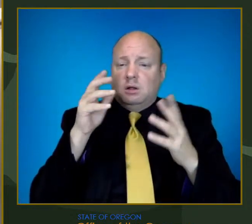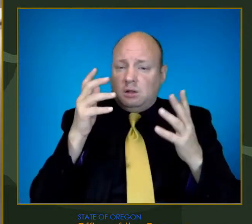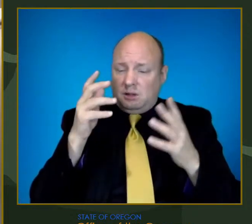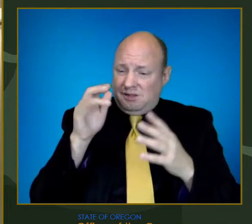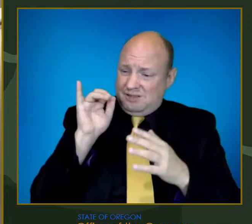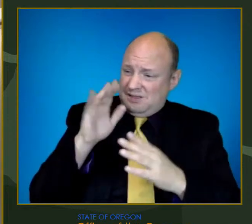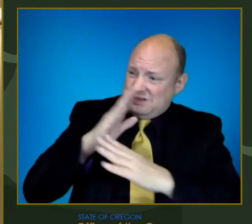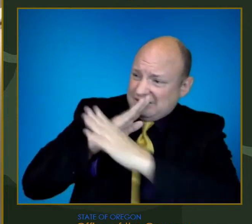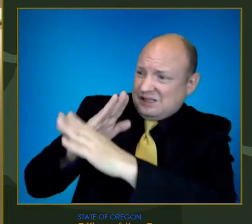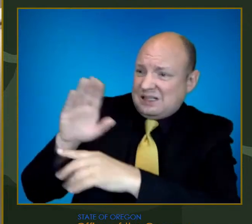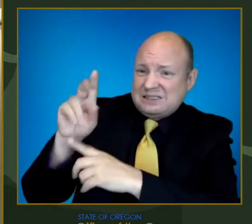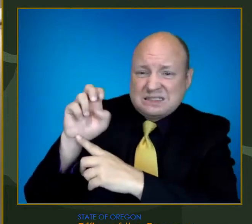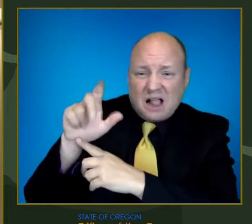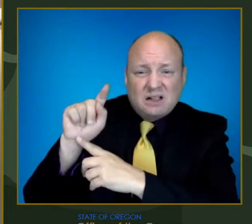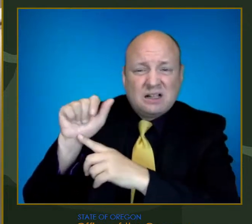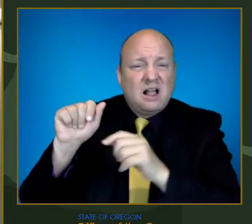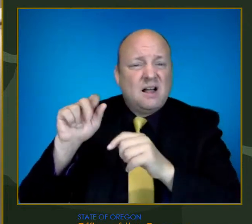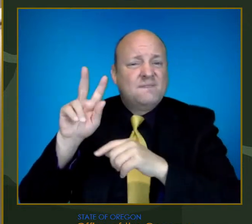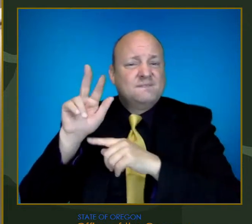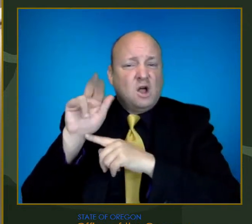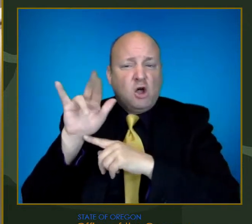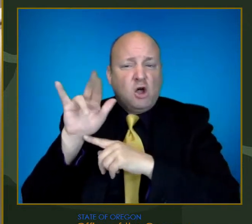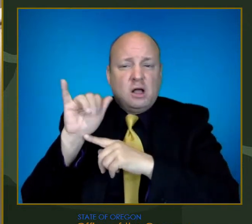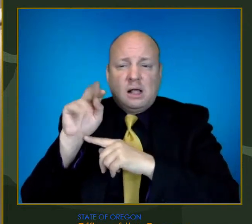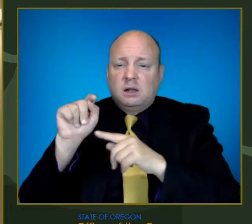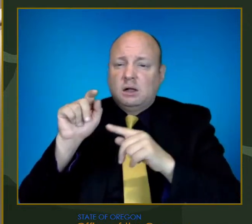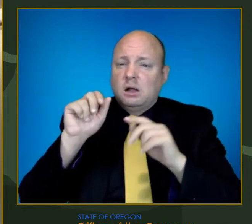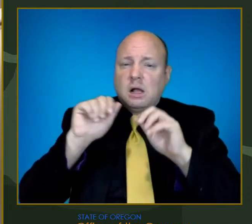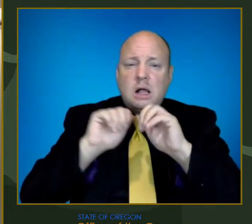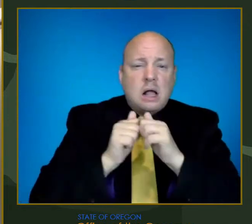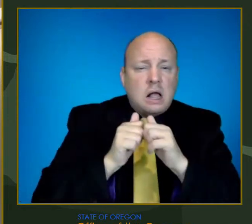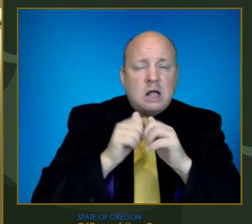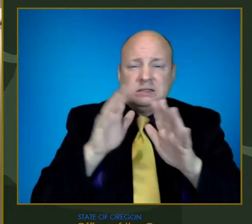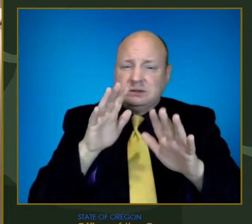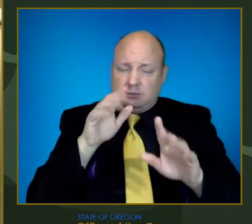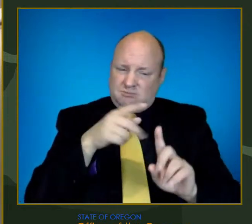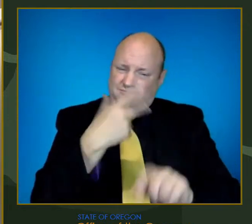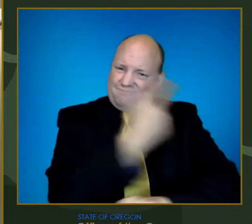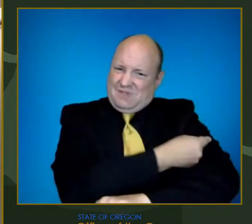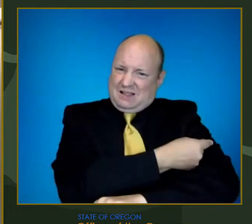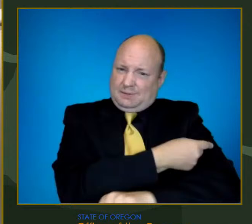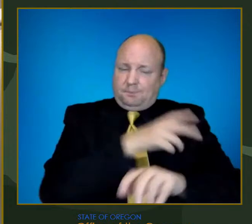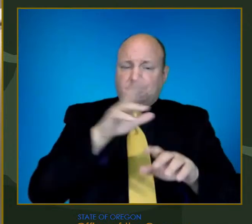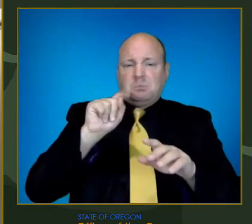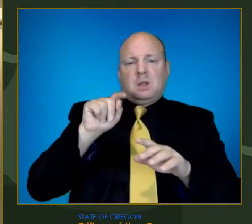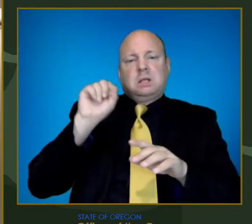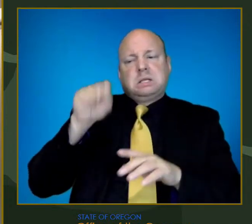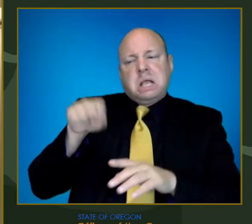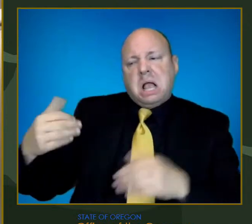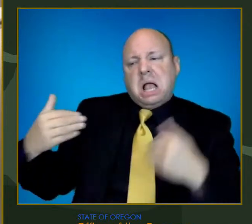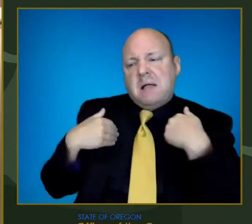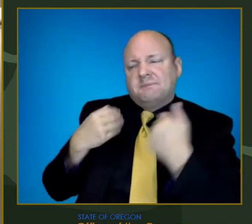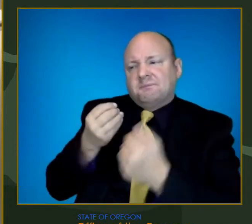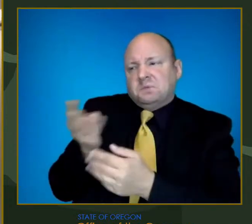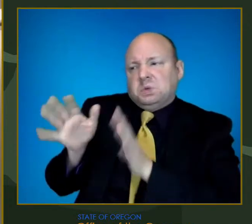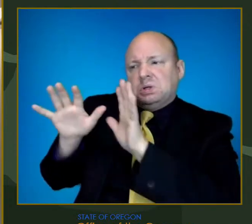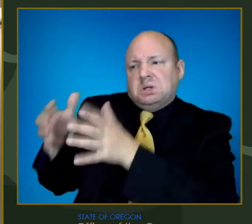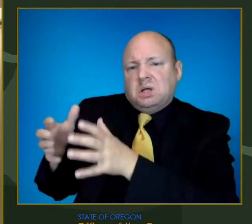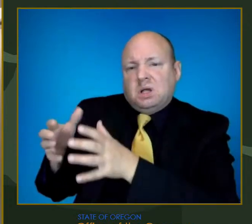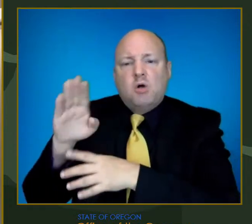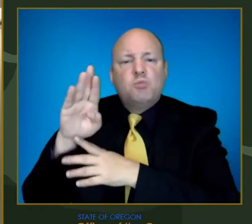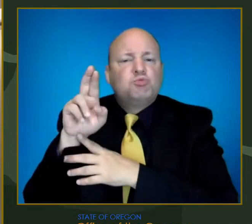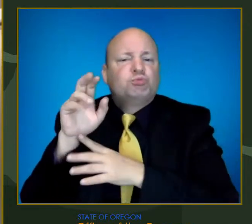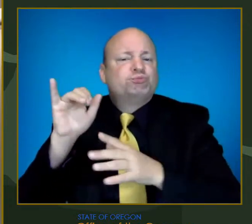in COVID-19 in fully vaccinated people, we know that the best way to prevent severe disease or hospitalization is to get